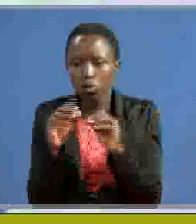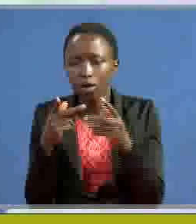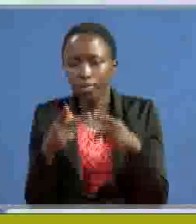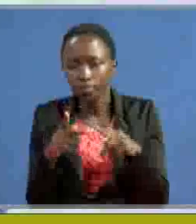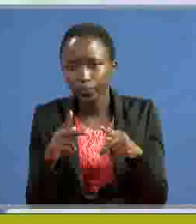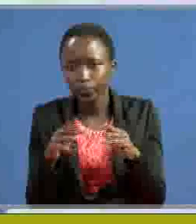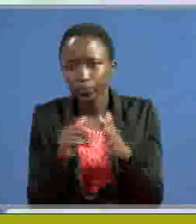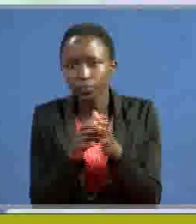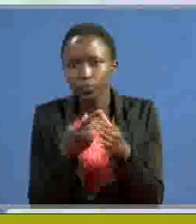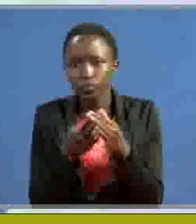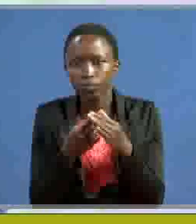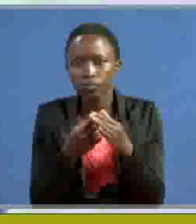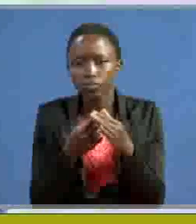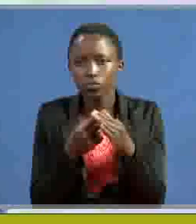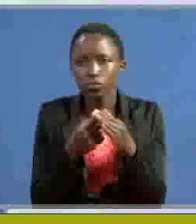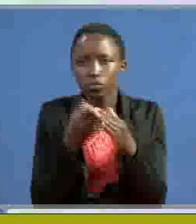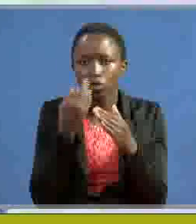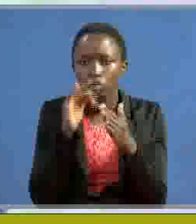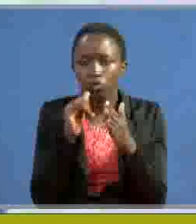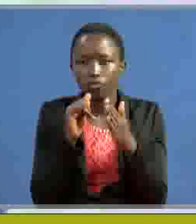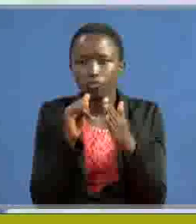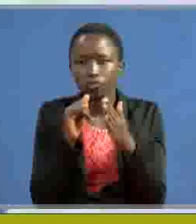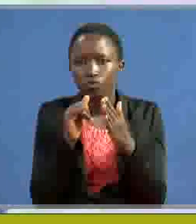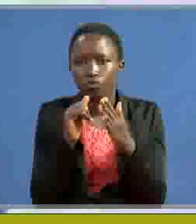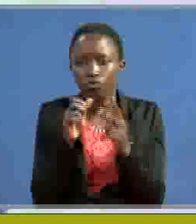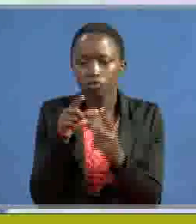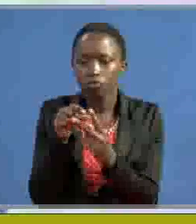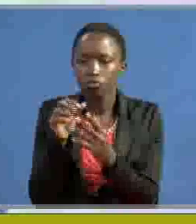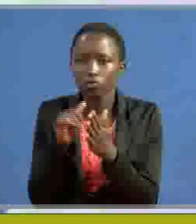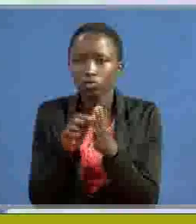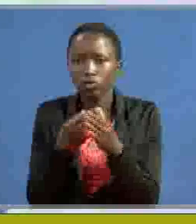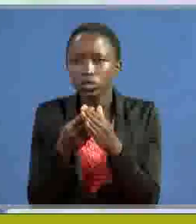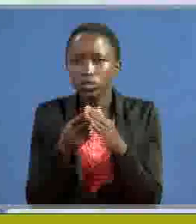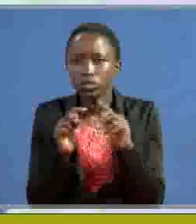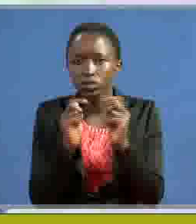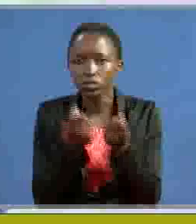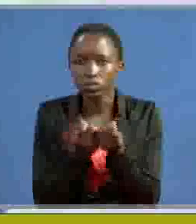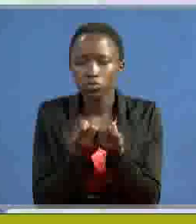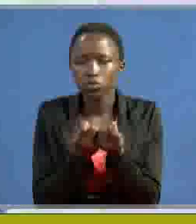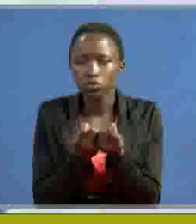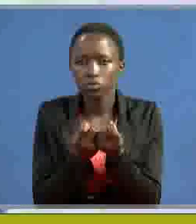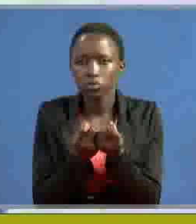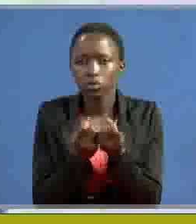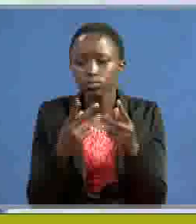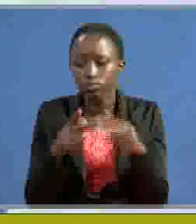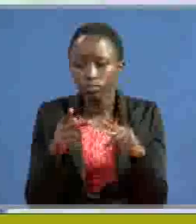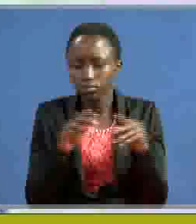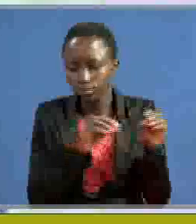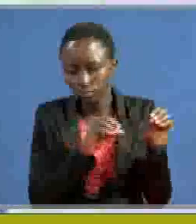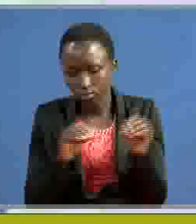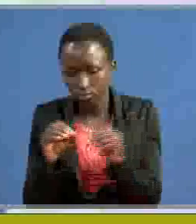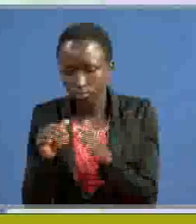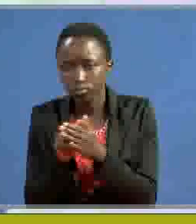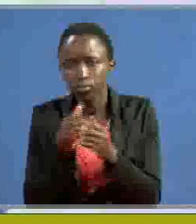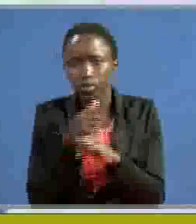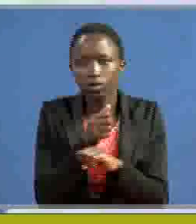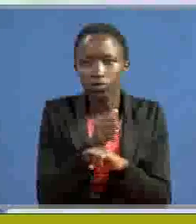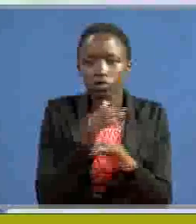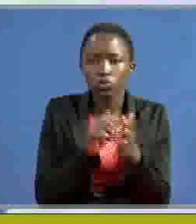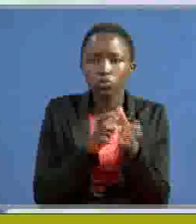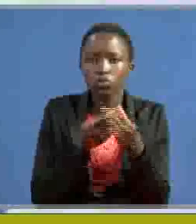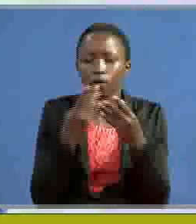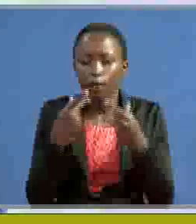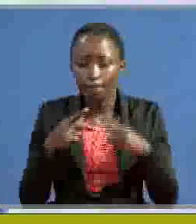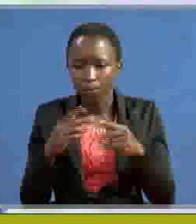beings intolerance exclusion and ethnicity human trafficking abuses of migrants as